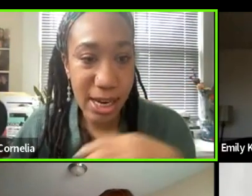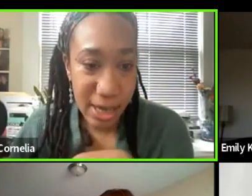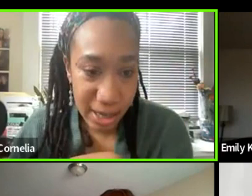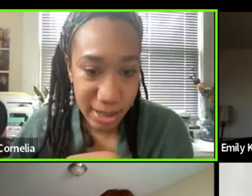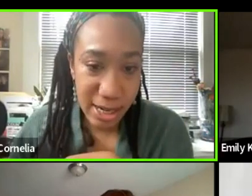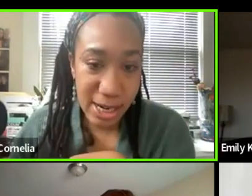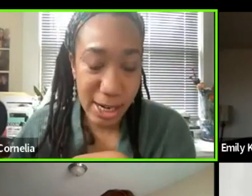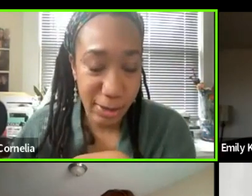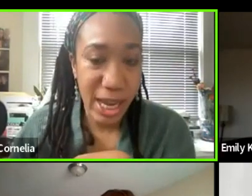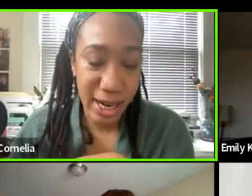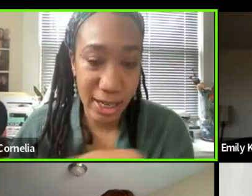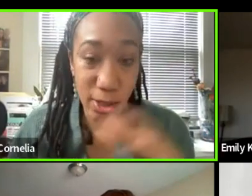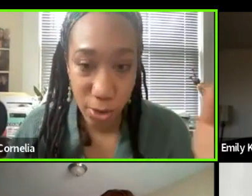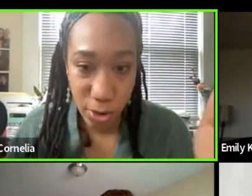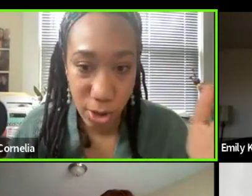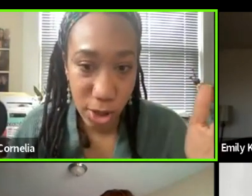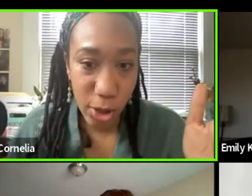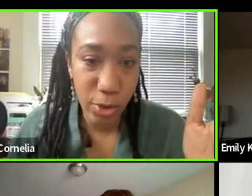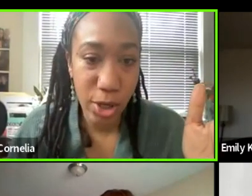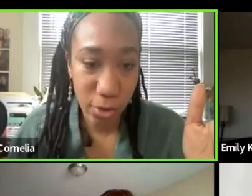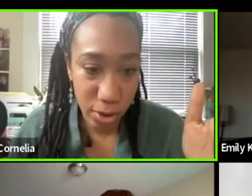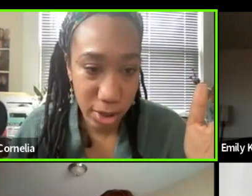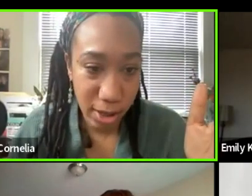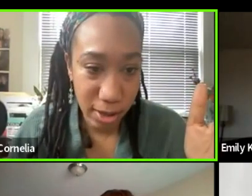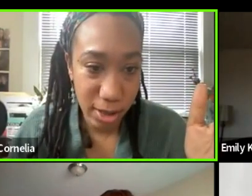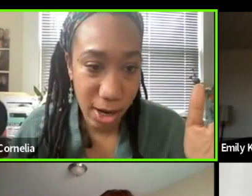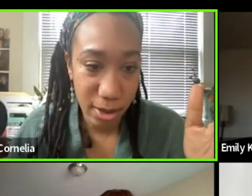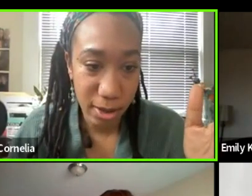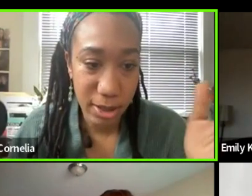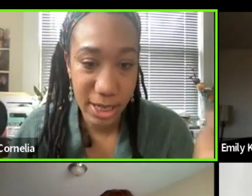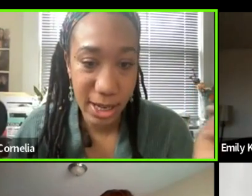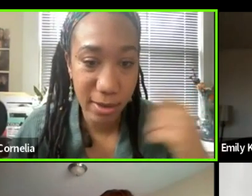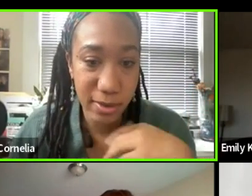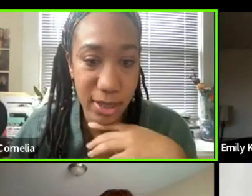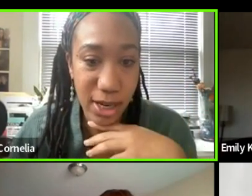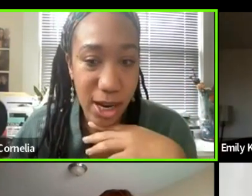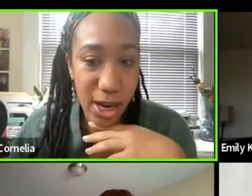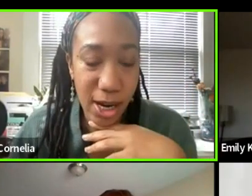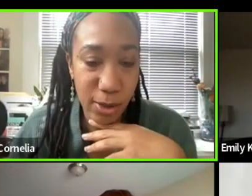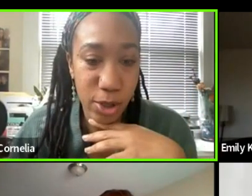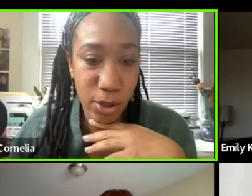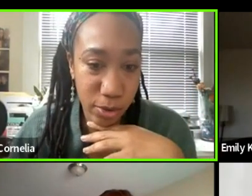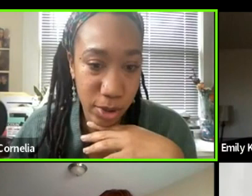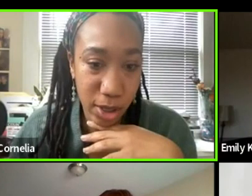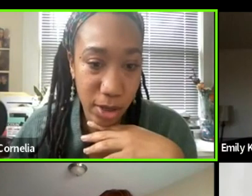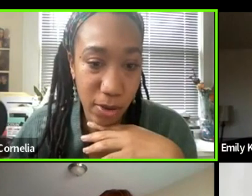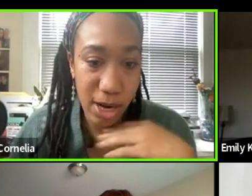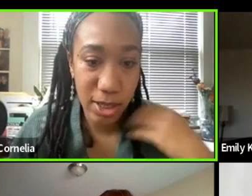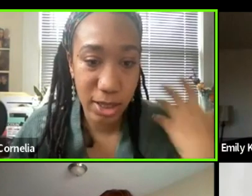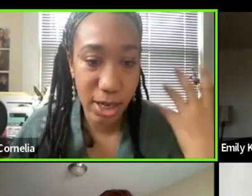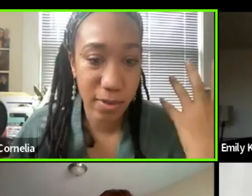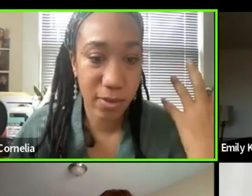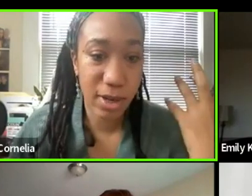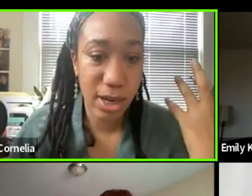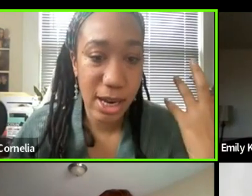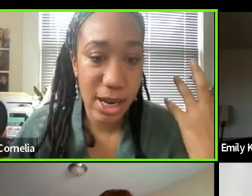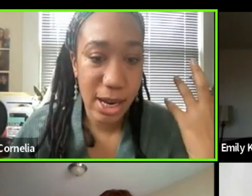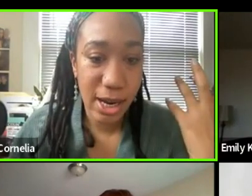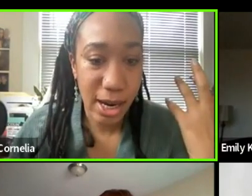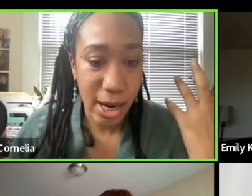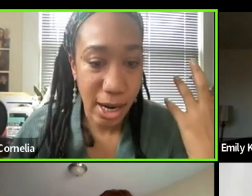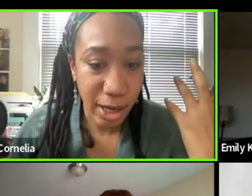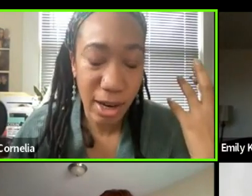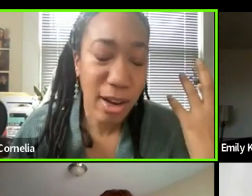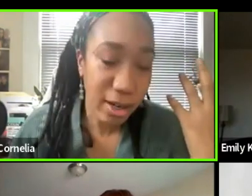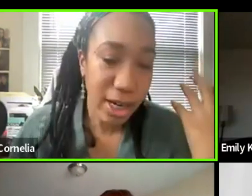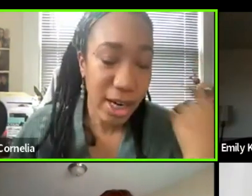this deck and introduce ourselves to you, and just kind of